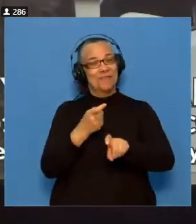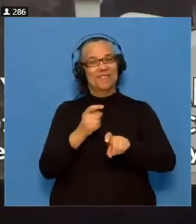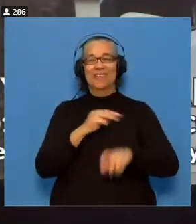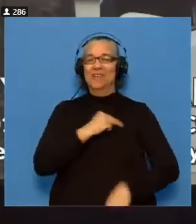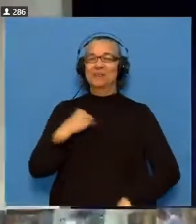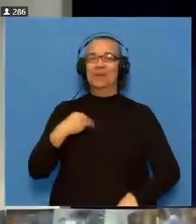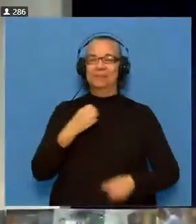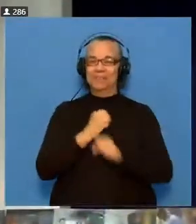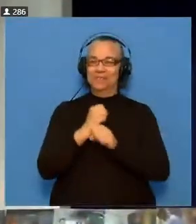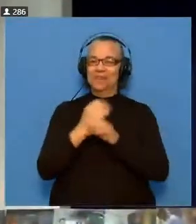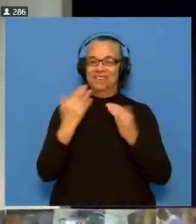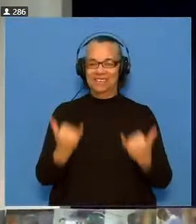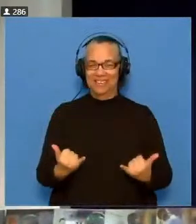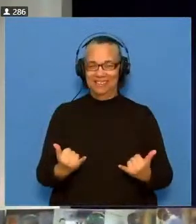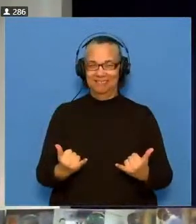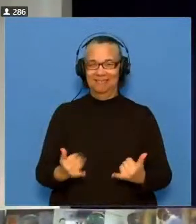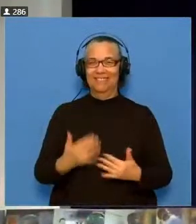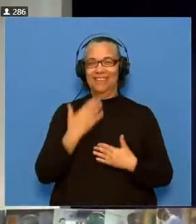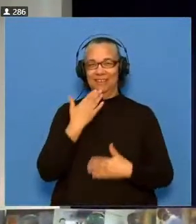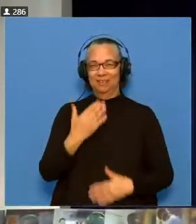today.